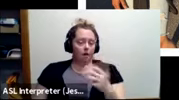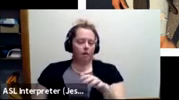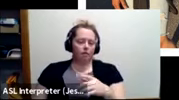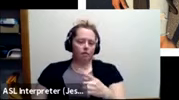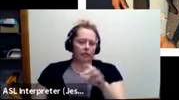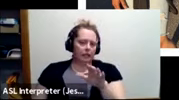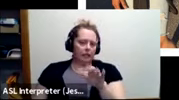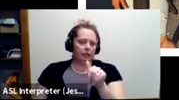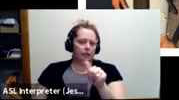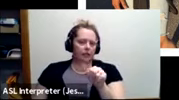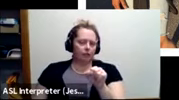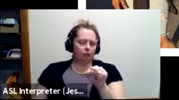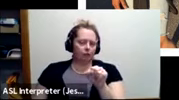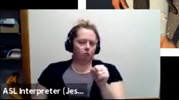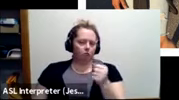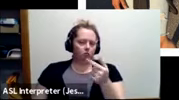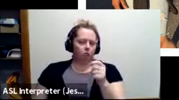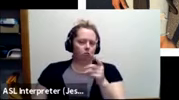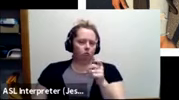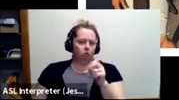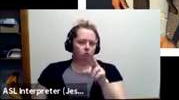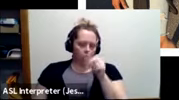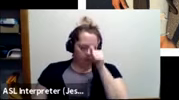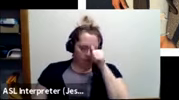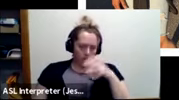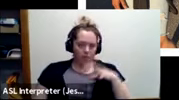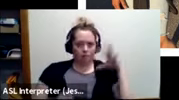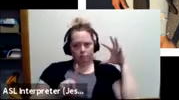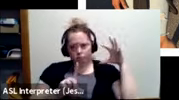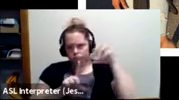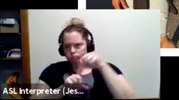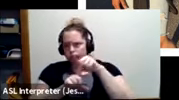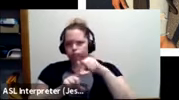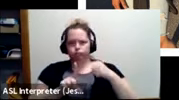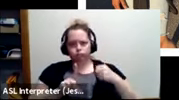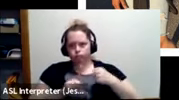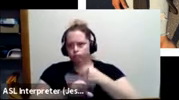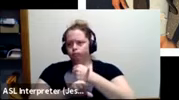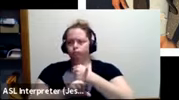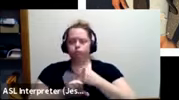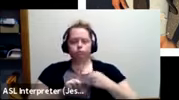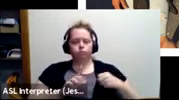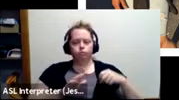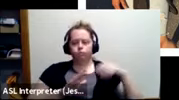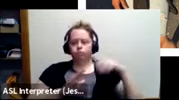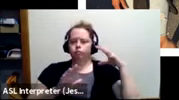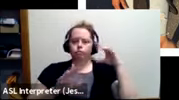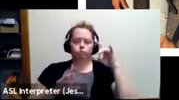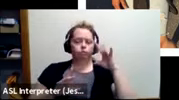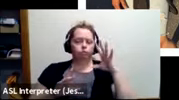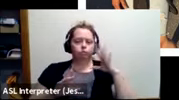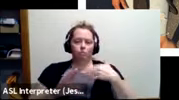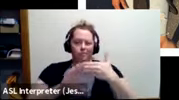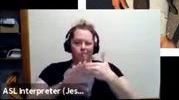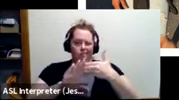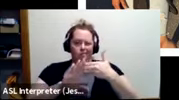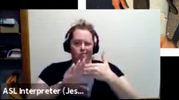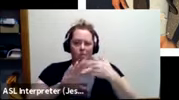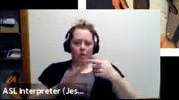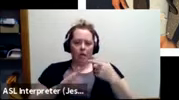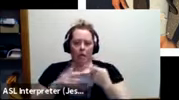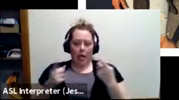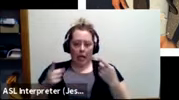and brutally assaulted him. And we have to have these tough conversations to understand